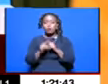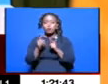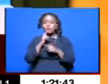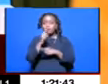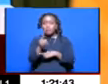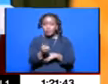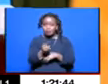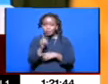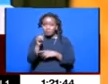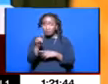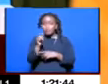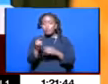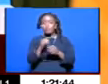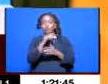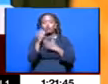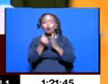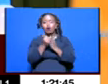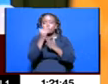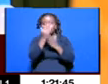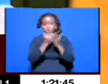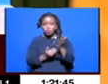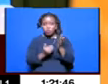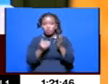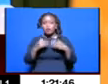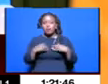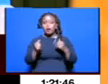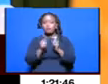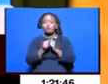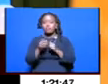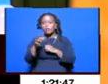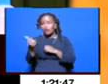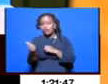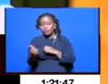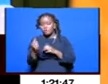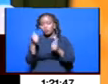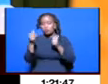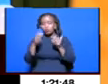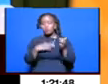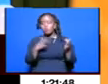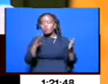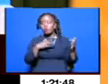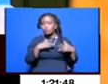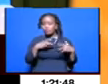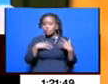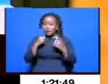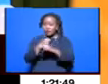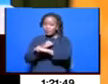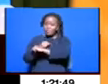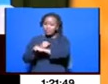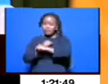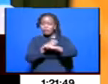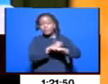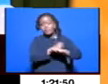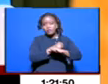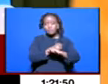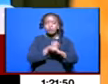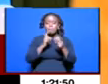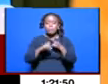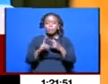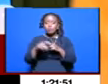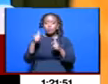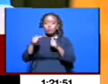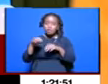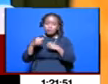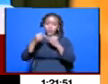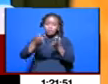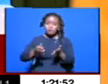this provision is preceded by another, which I consider as a defensive armor gifted to our vigilantes